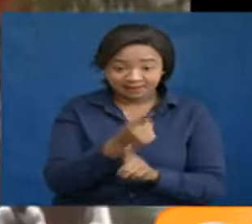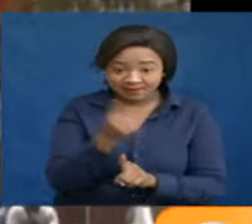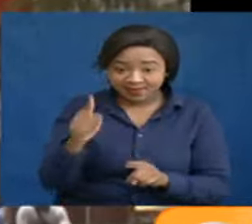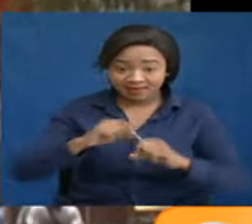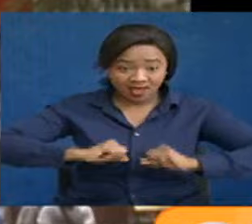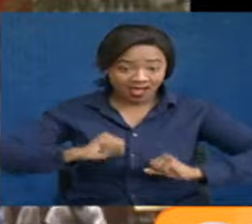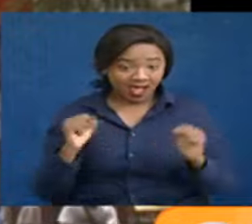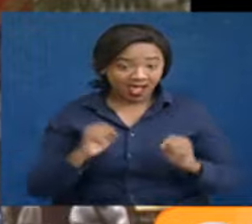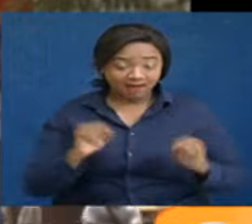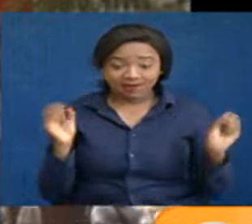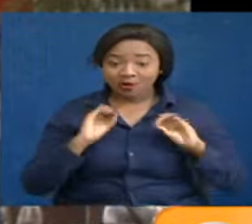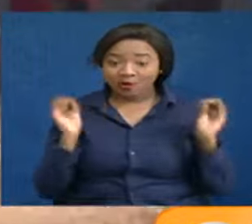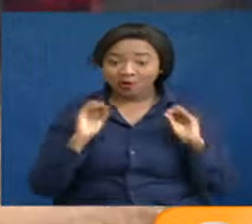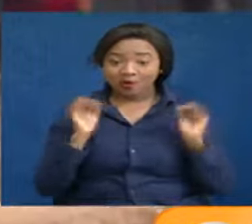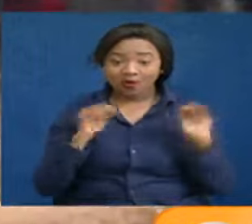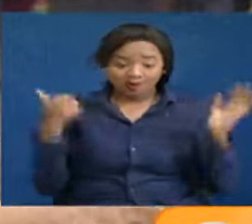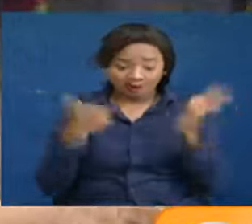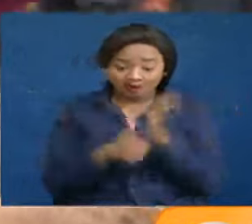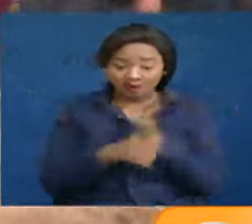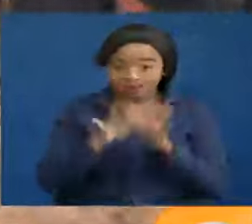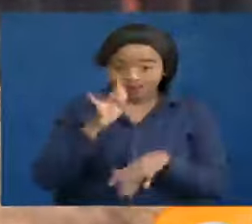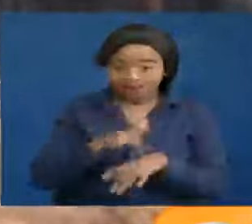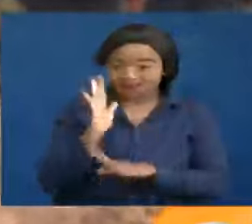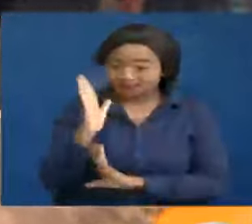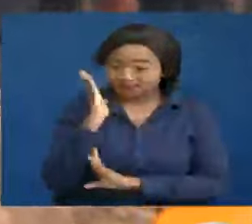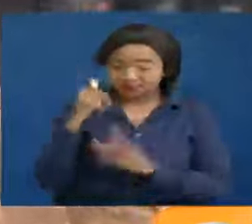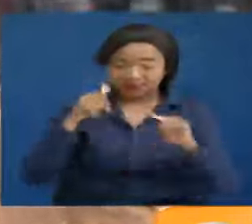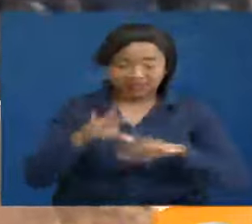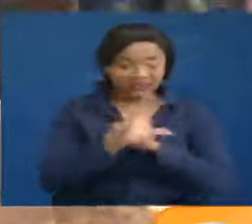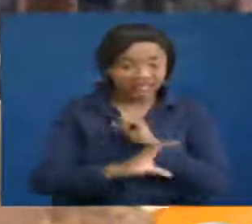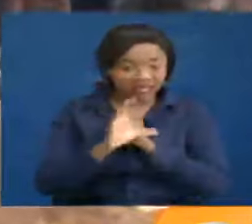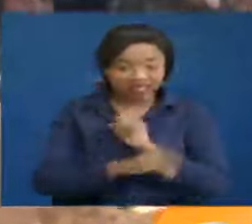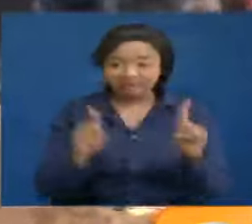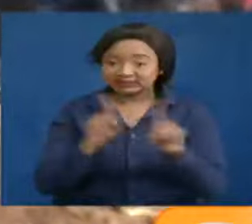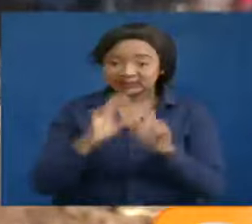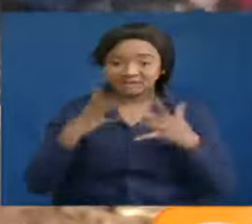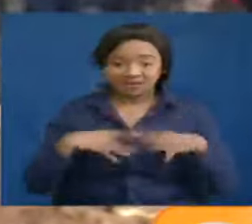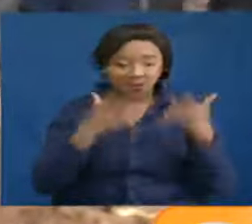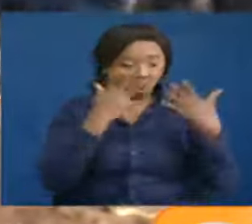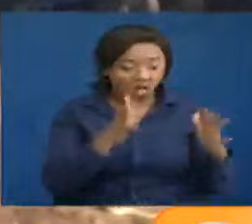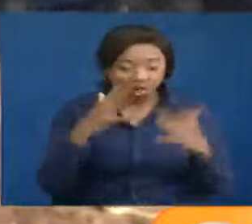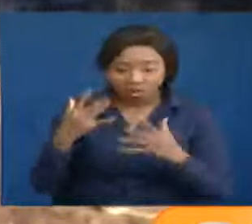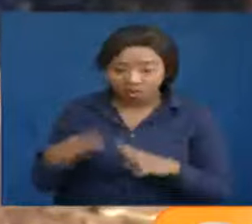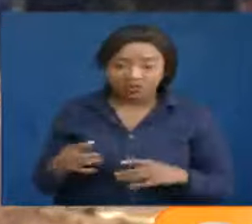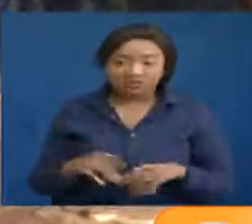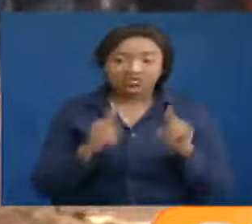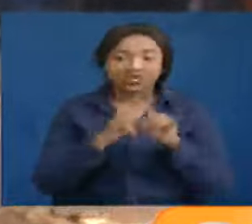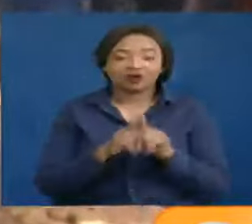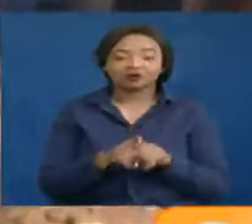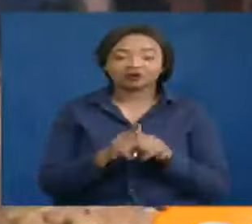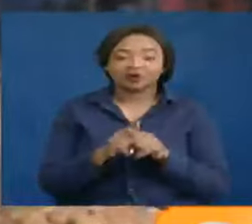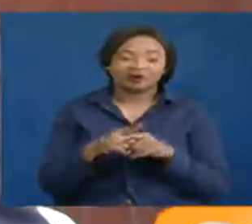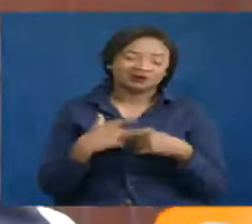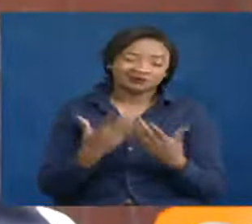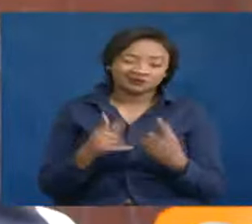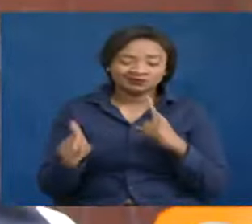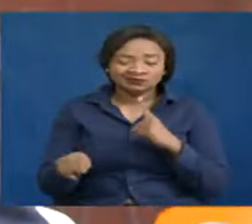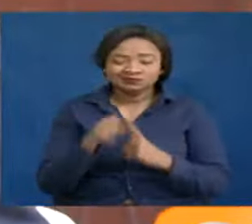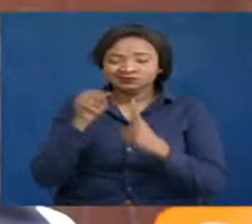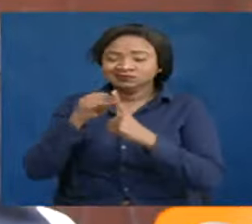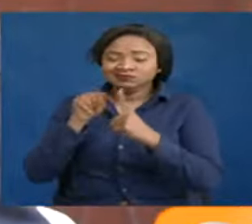state of insecurity in the country due to unexplained abductions, forced disappearances, and unresolved murders.